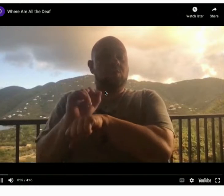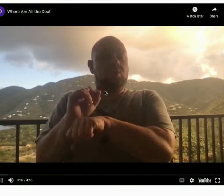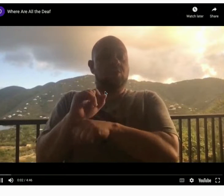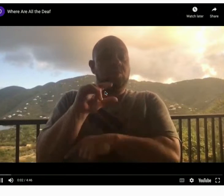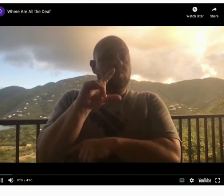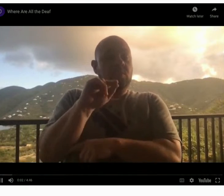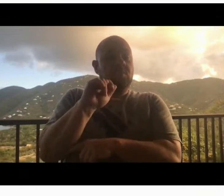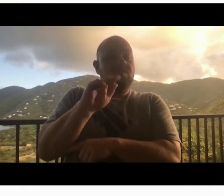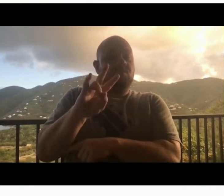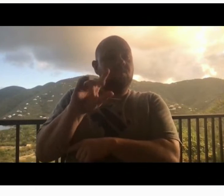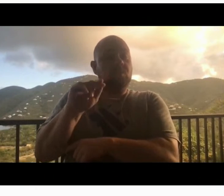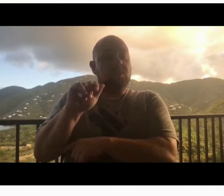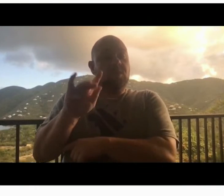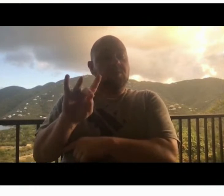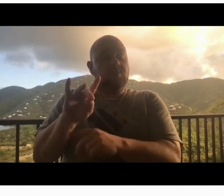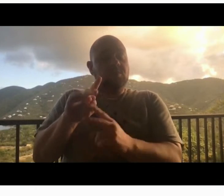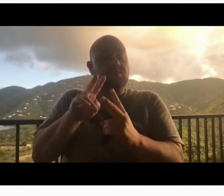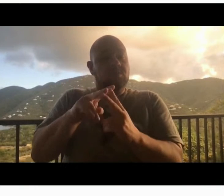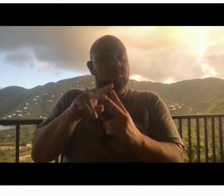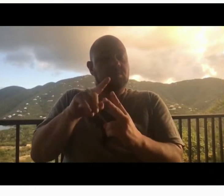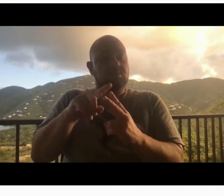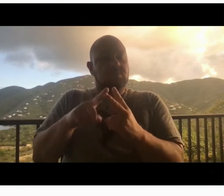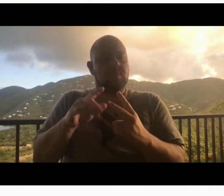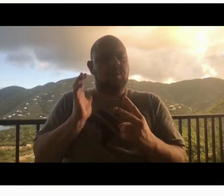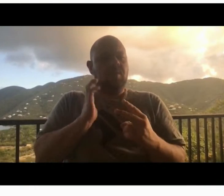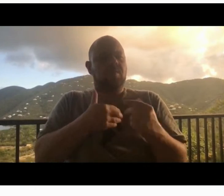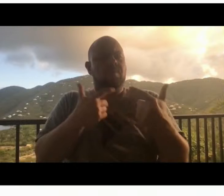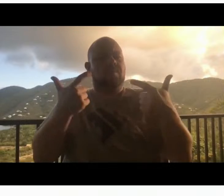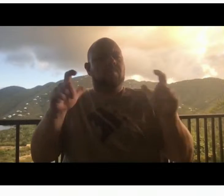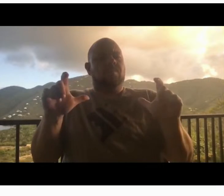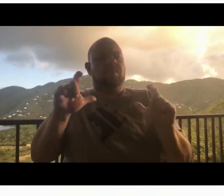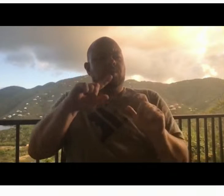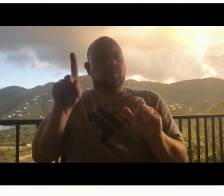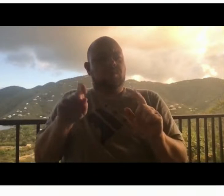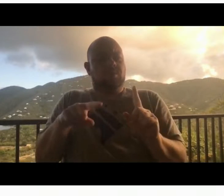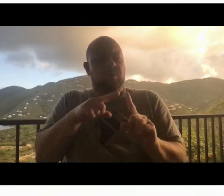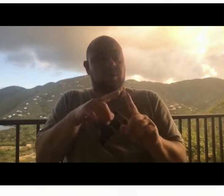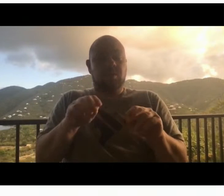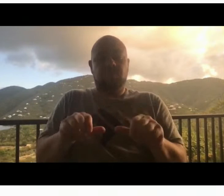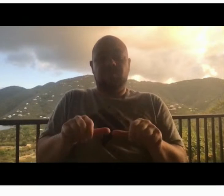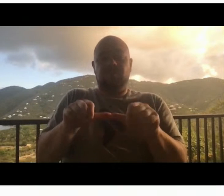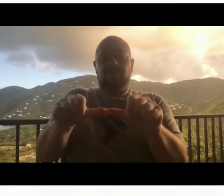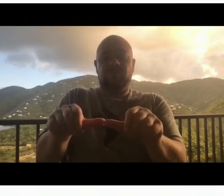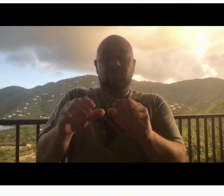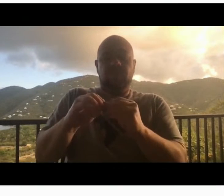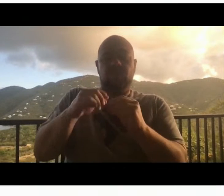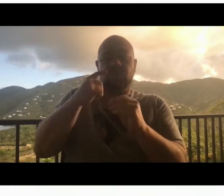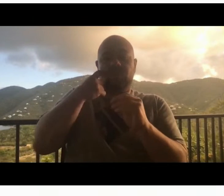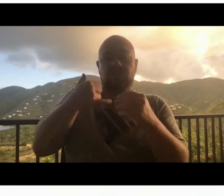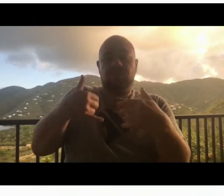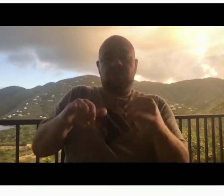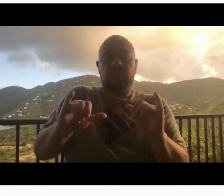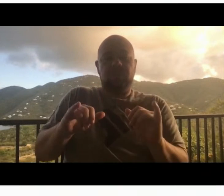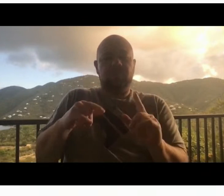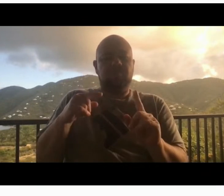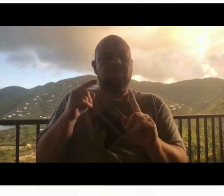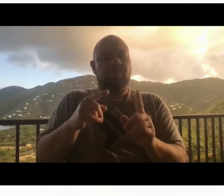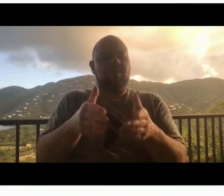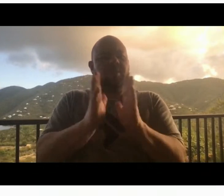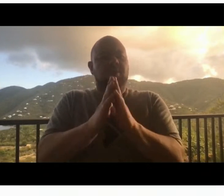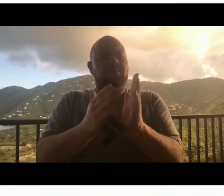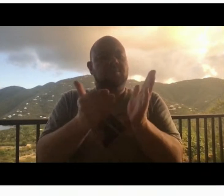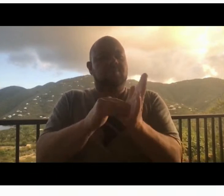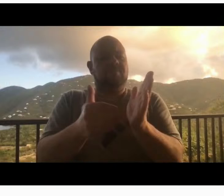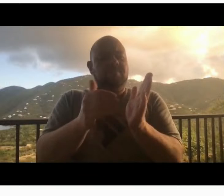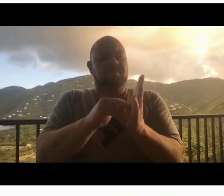In our earlier work from 2017 and 2018, our biggest question, and question that we still